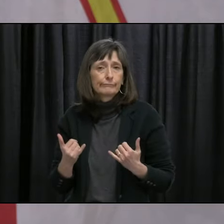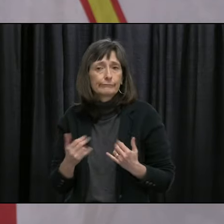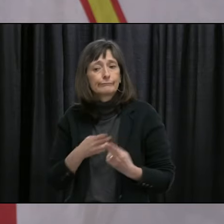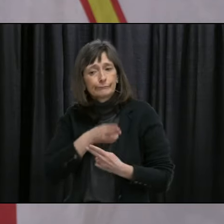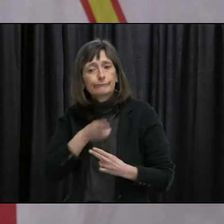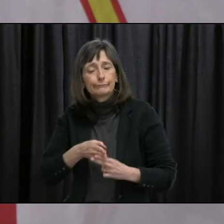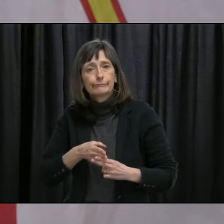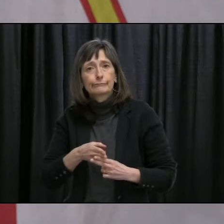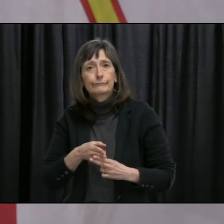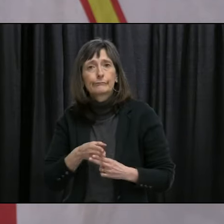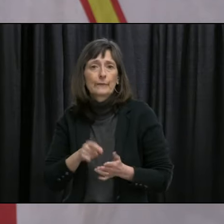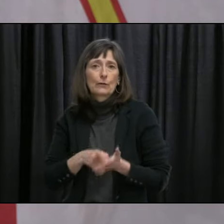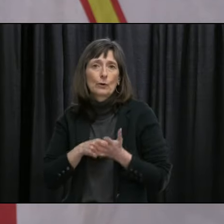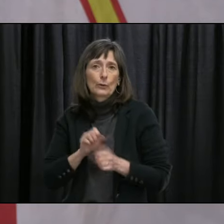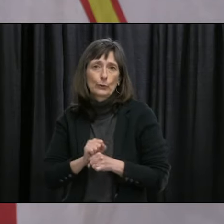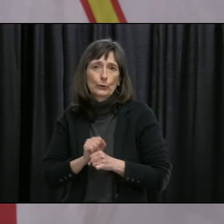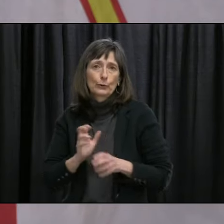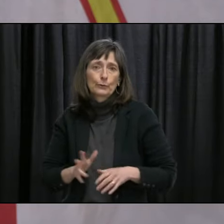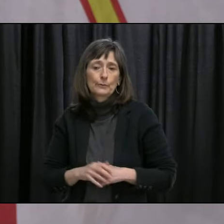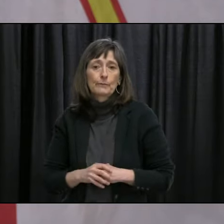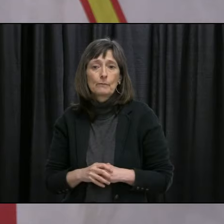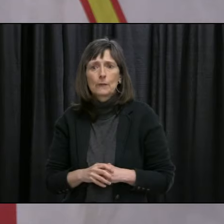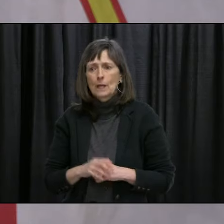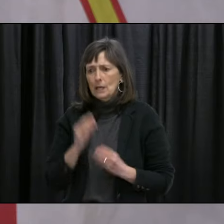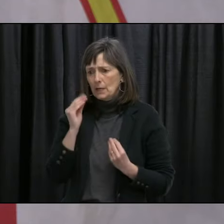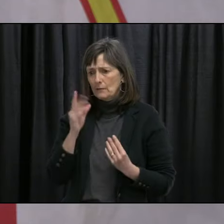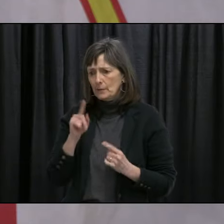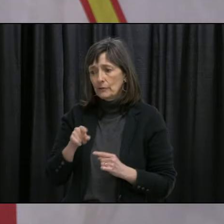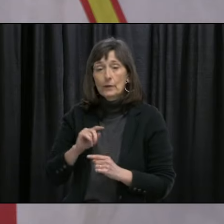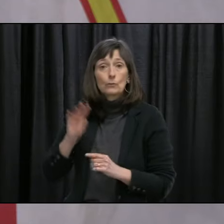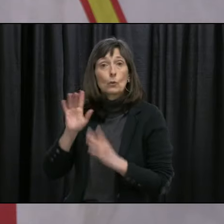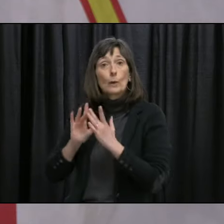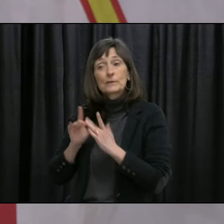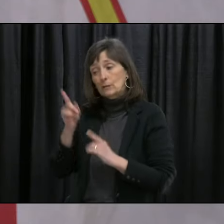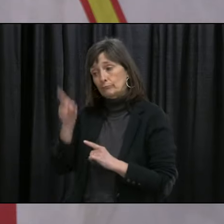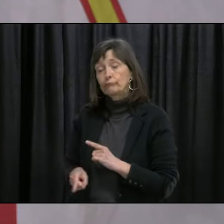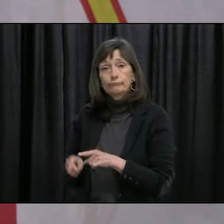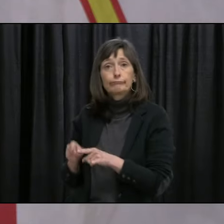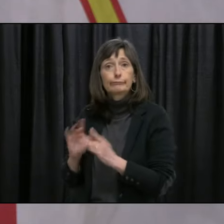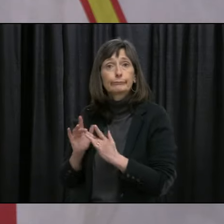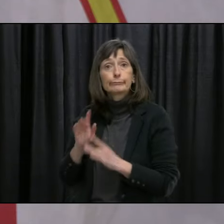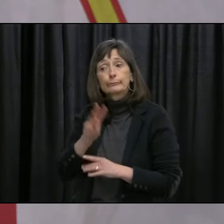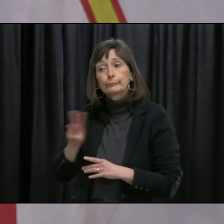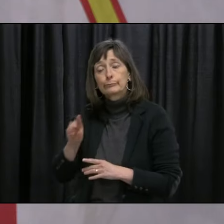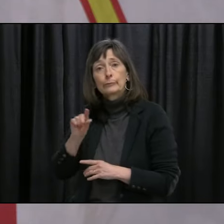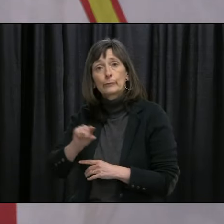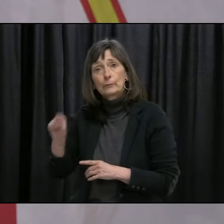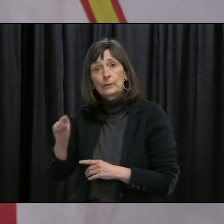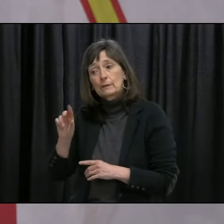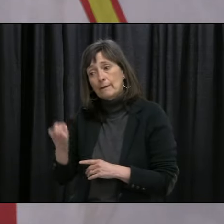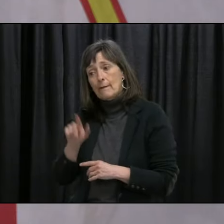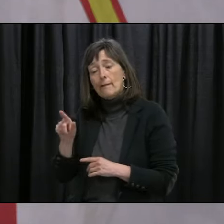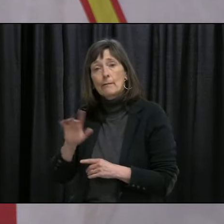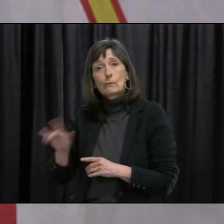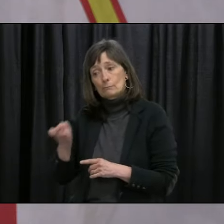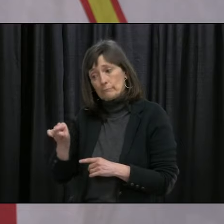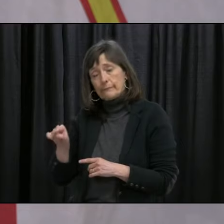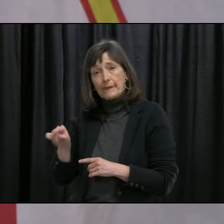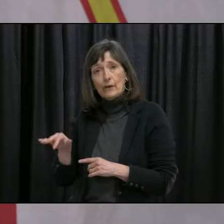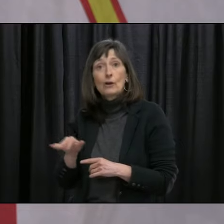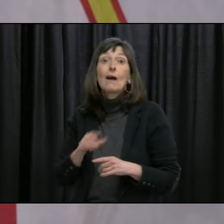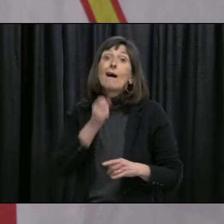essential workers under this program. That information is available on the website. And we'll make sure once the program is finalized, it's not finalized